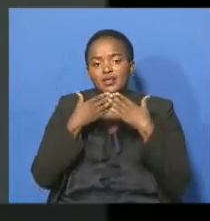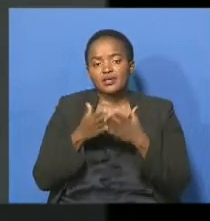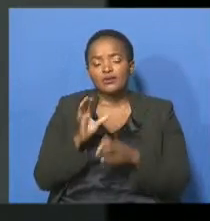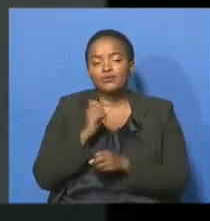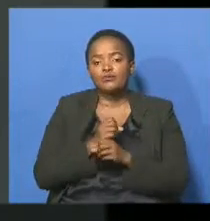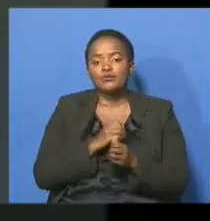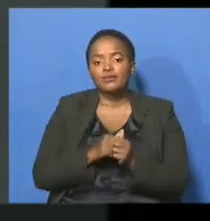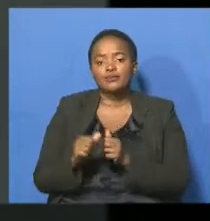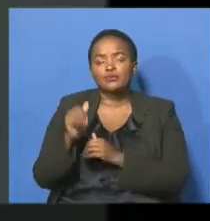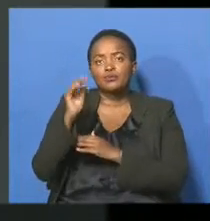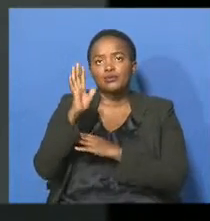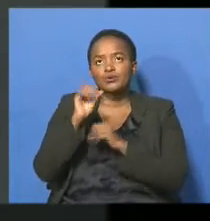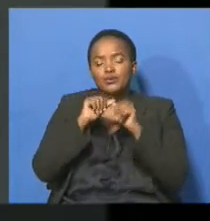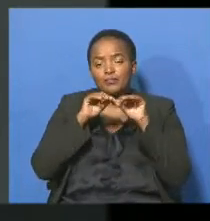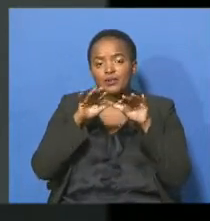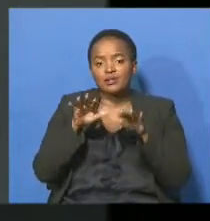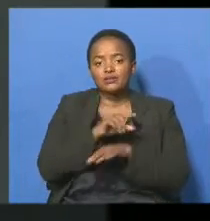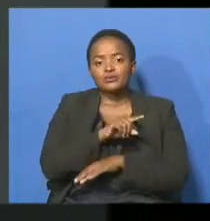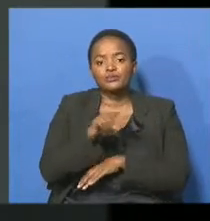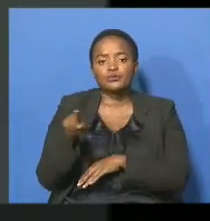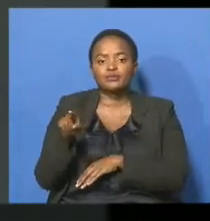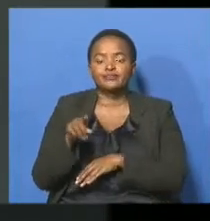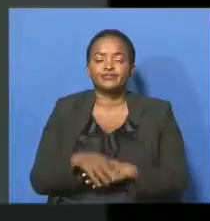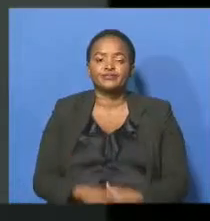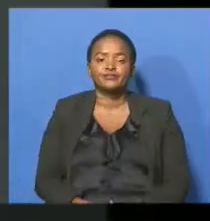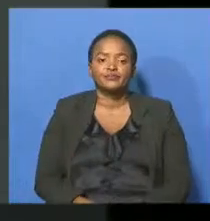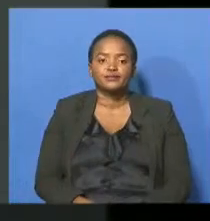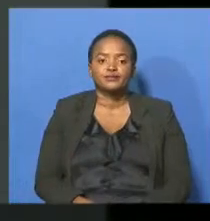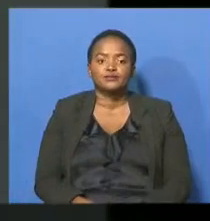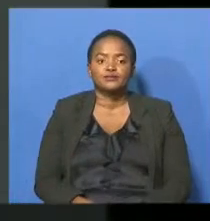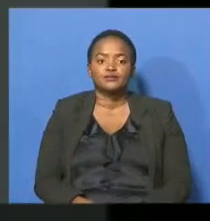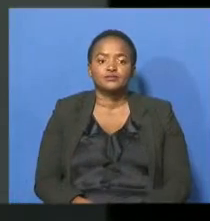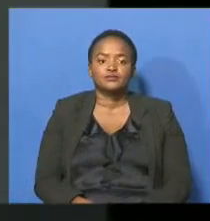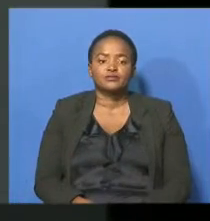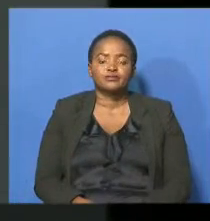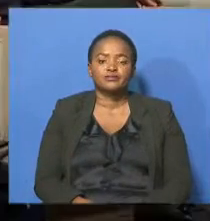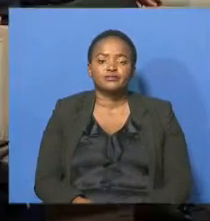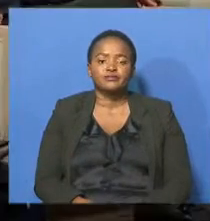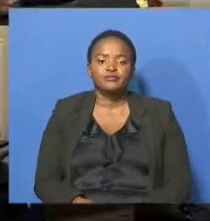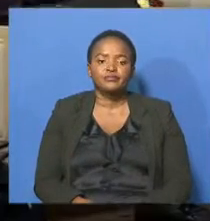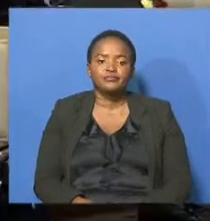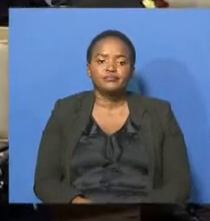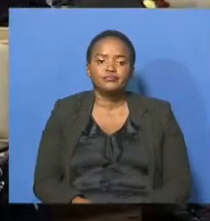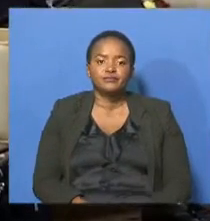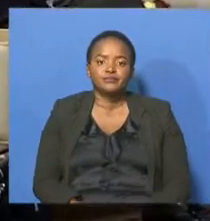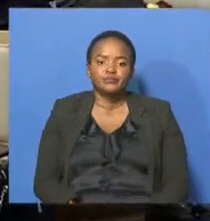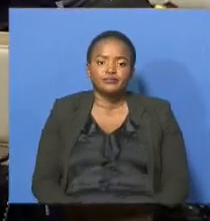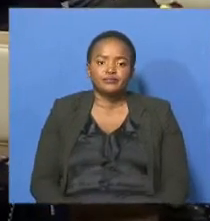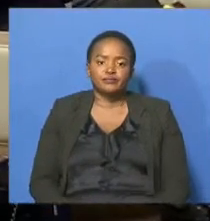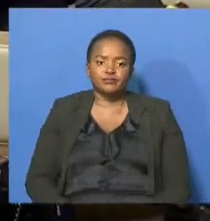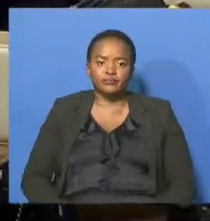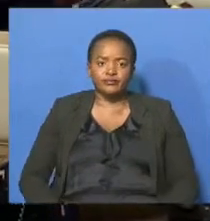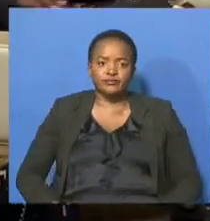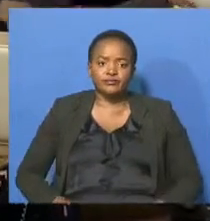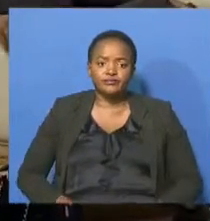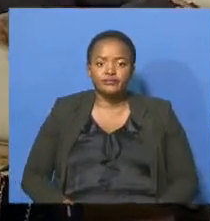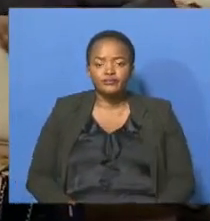cooperation modimo a ntse go a letse lona ke a lebogare ka emara ntaba golo ba tswa